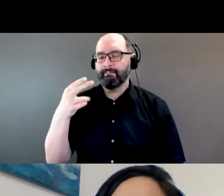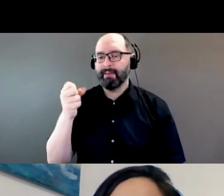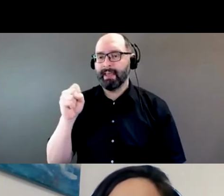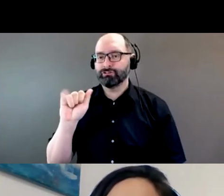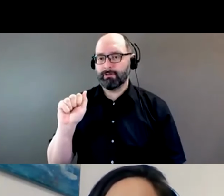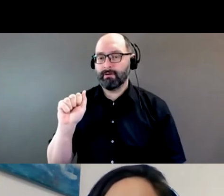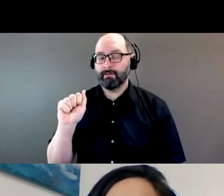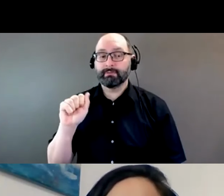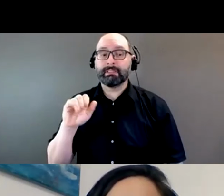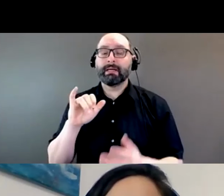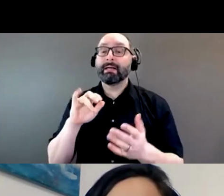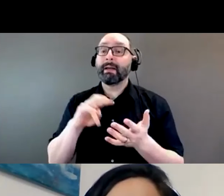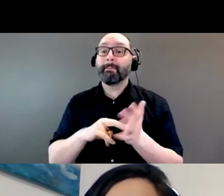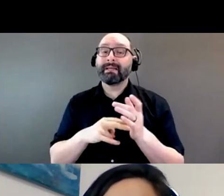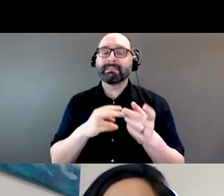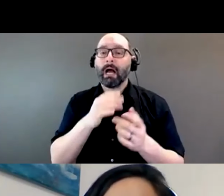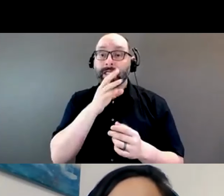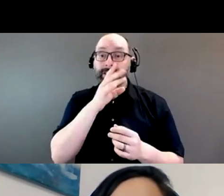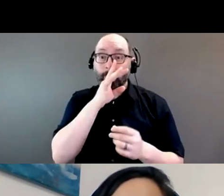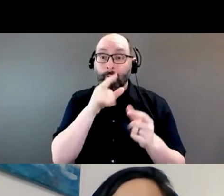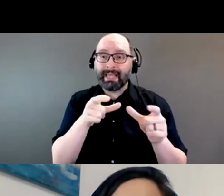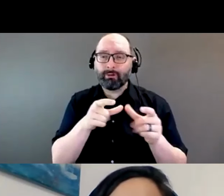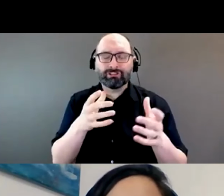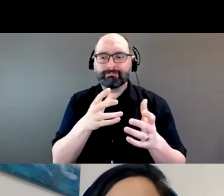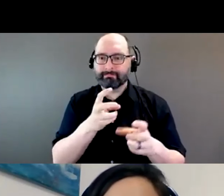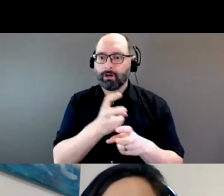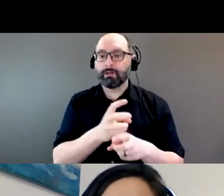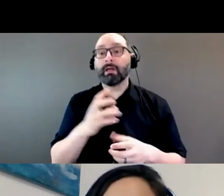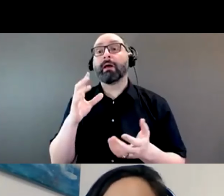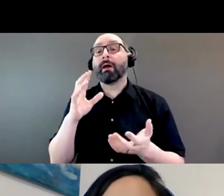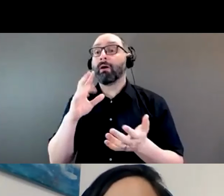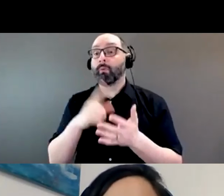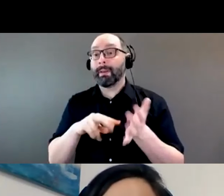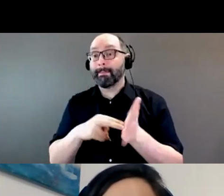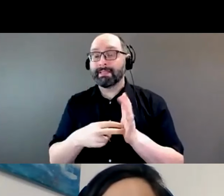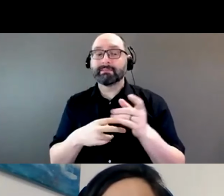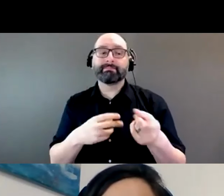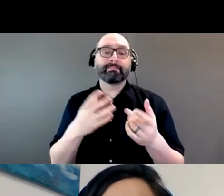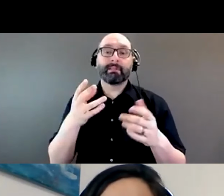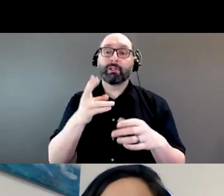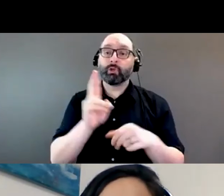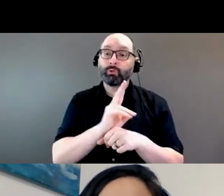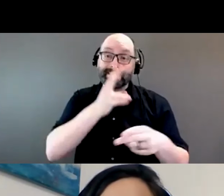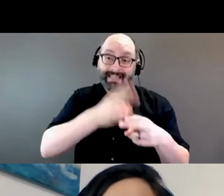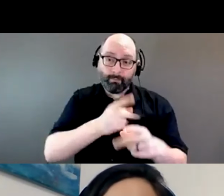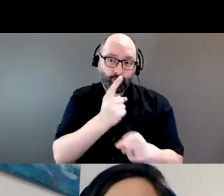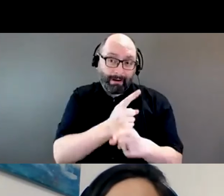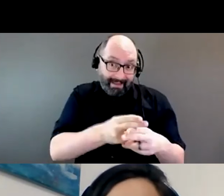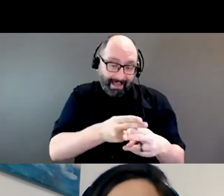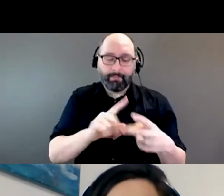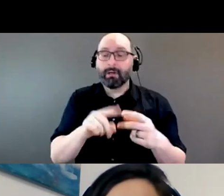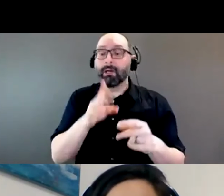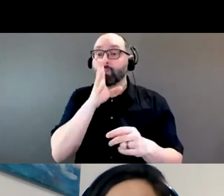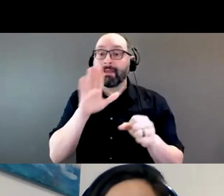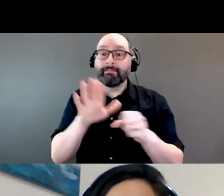Aphasia causes difficulty with spoken language, and by that I mean naming, talking in sentences, and articulating sounds